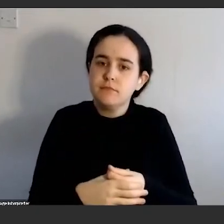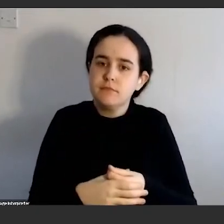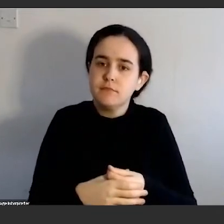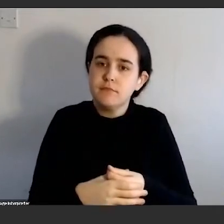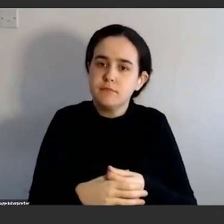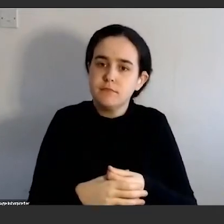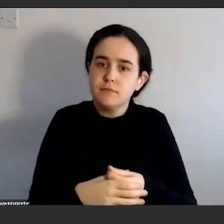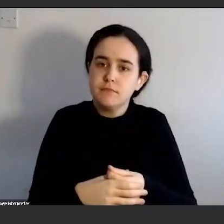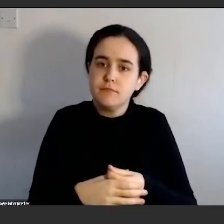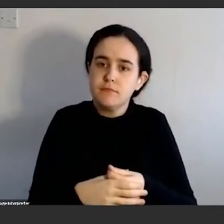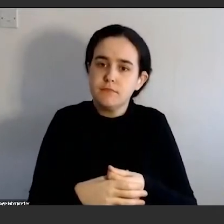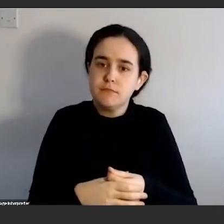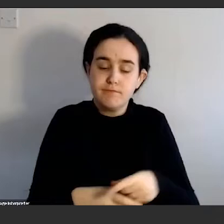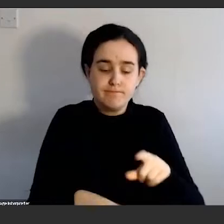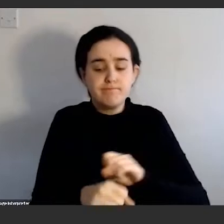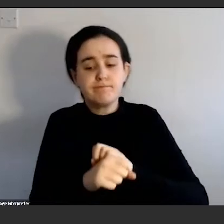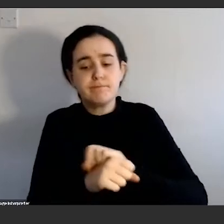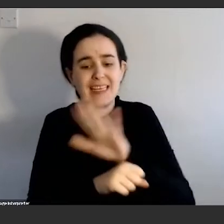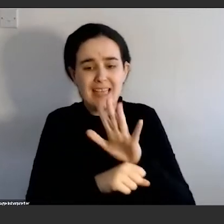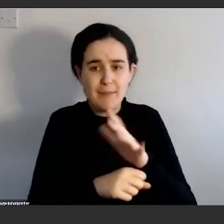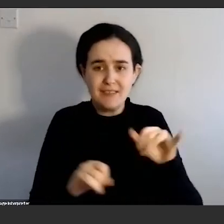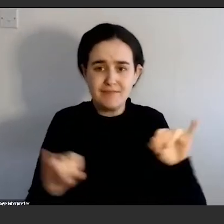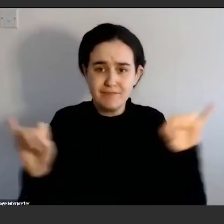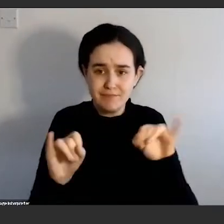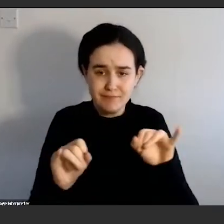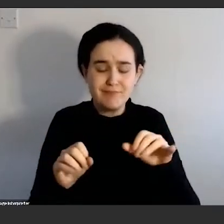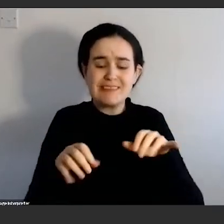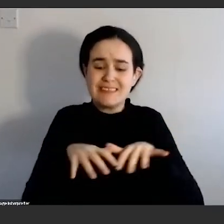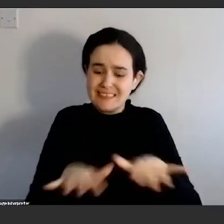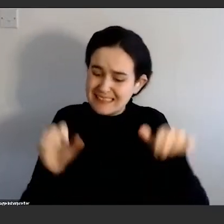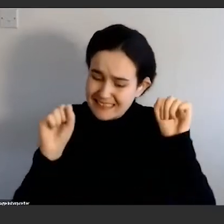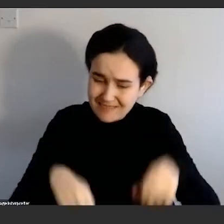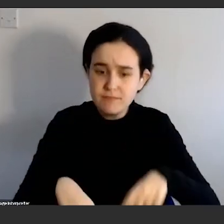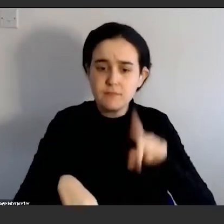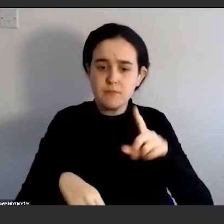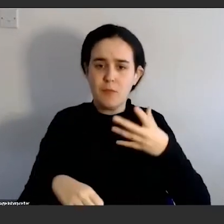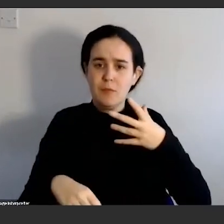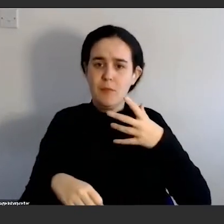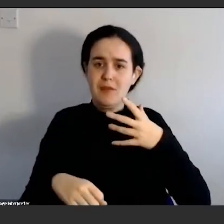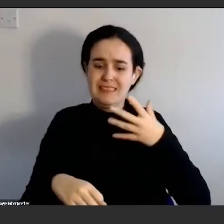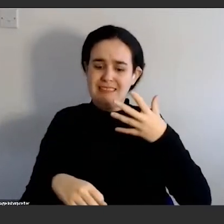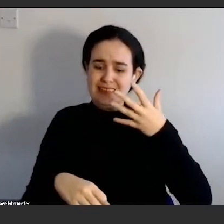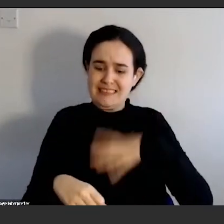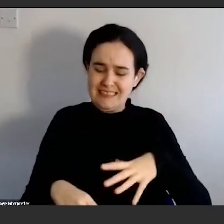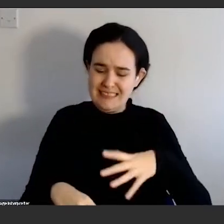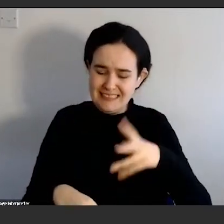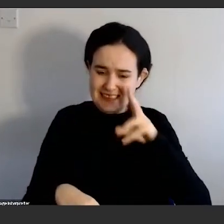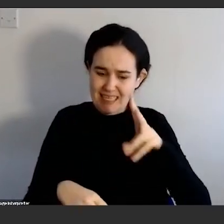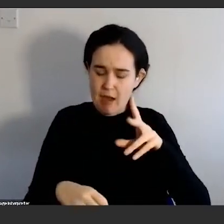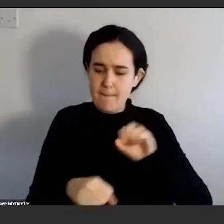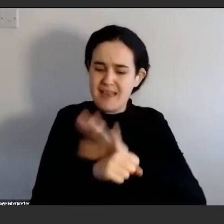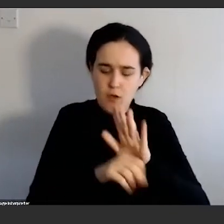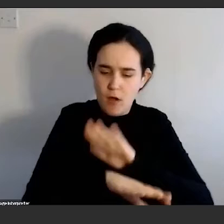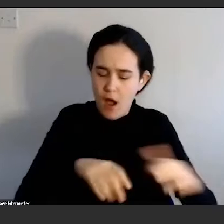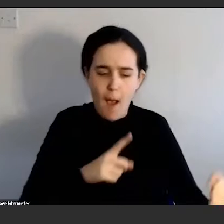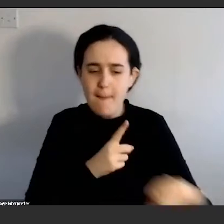we need to ensure that disability inclusion in the health sector